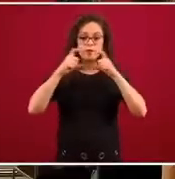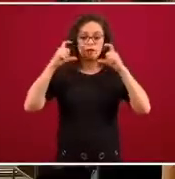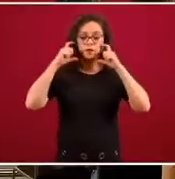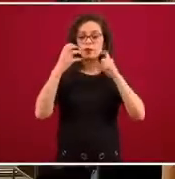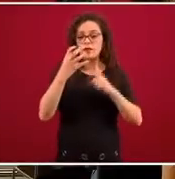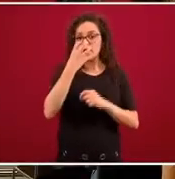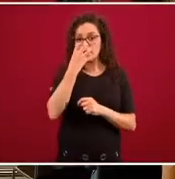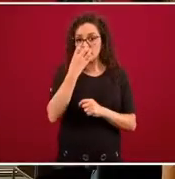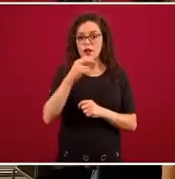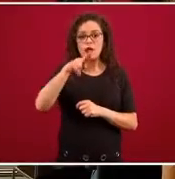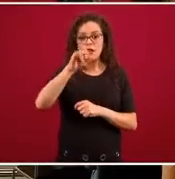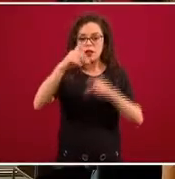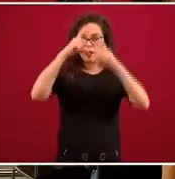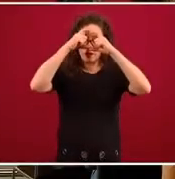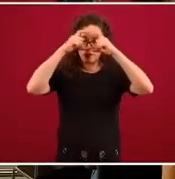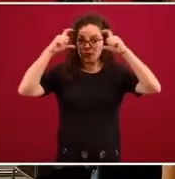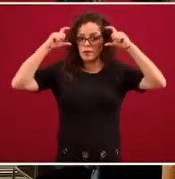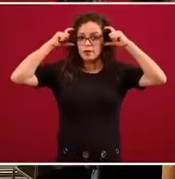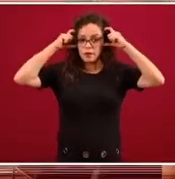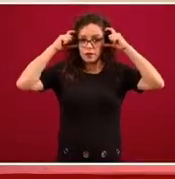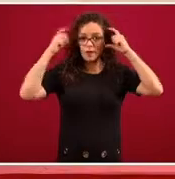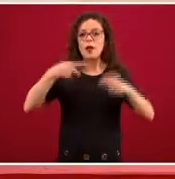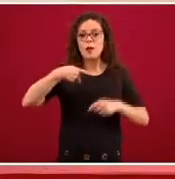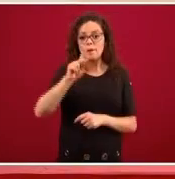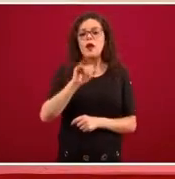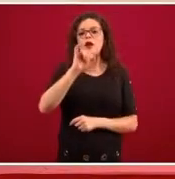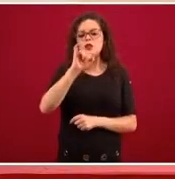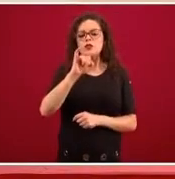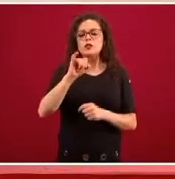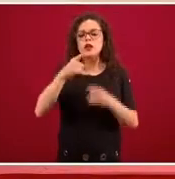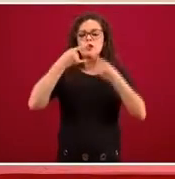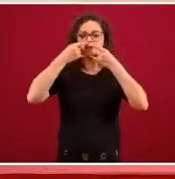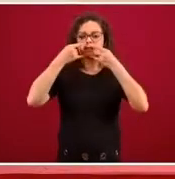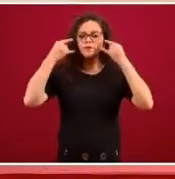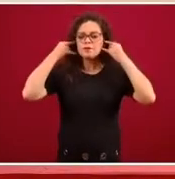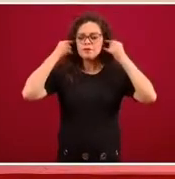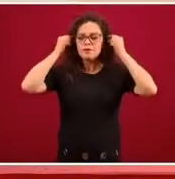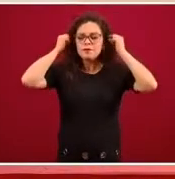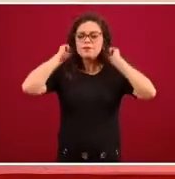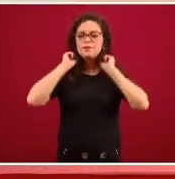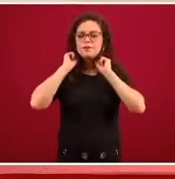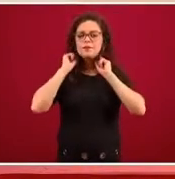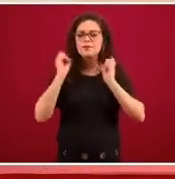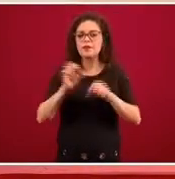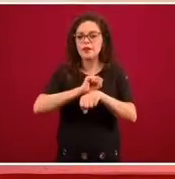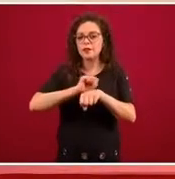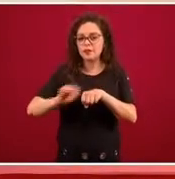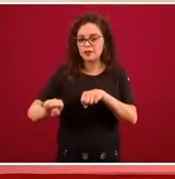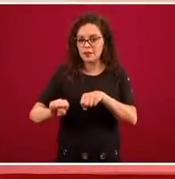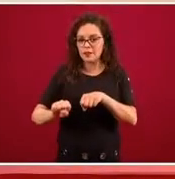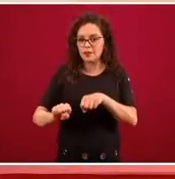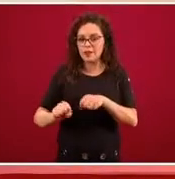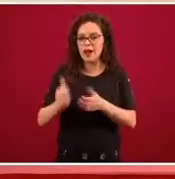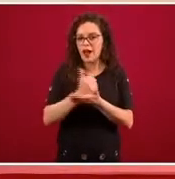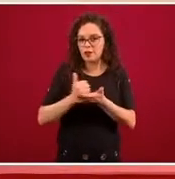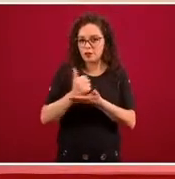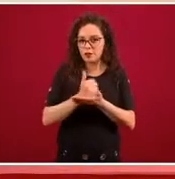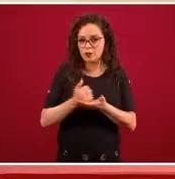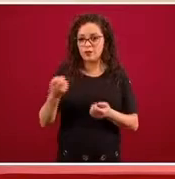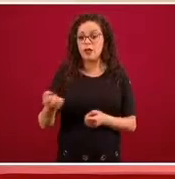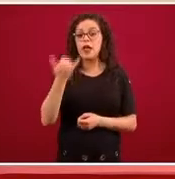case, will also have medical personal protection equipment. Not these goggles, not